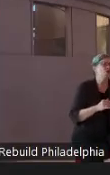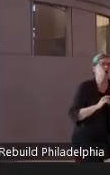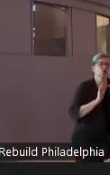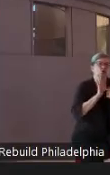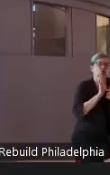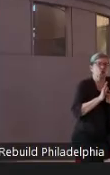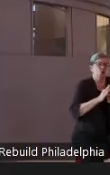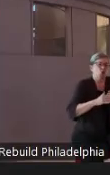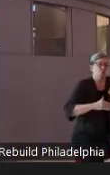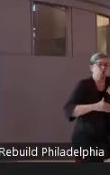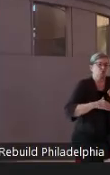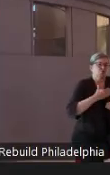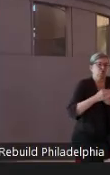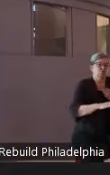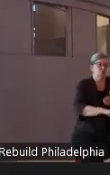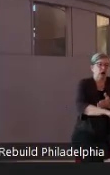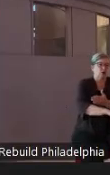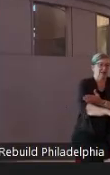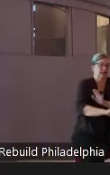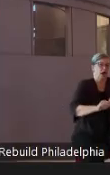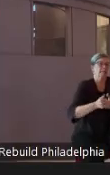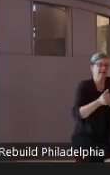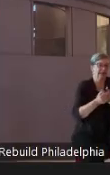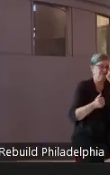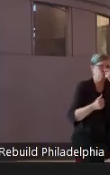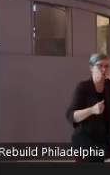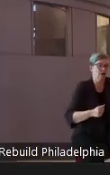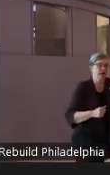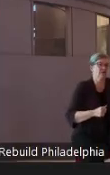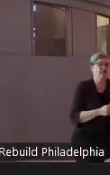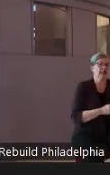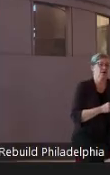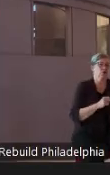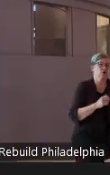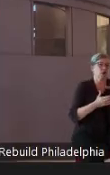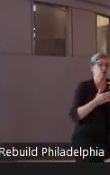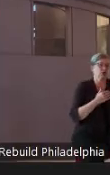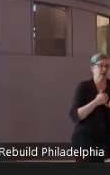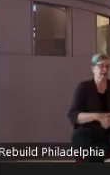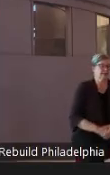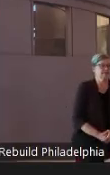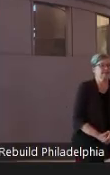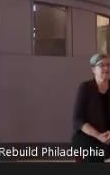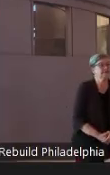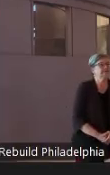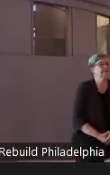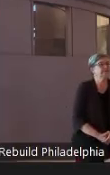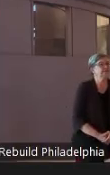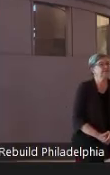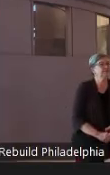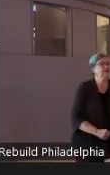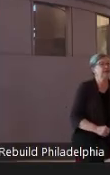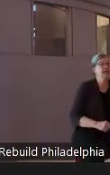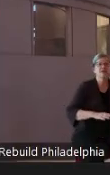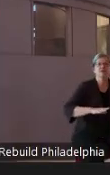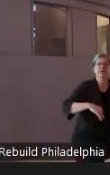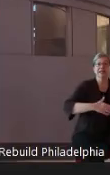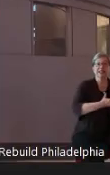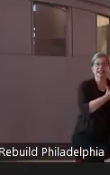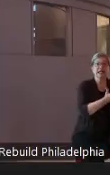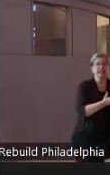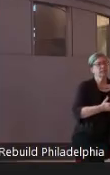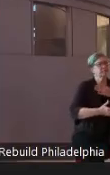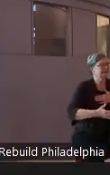progress updates for the Carousel House project. All right, so if you haven't signed in yet, please